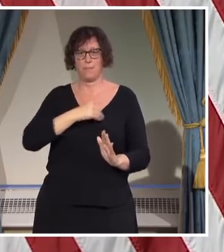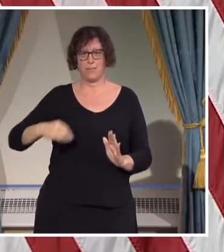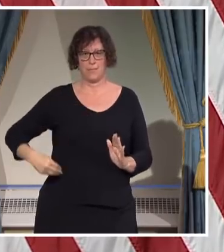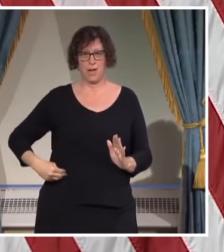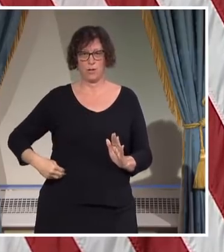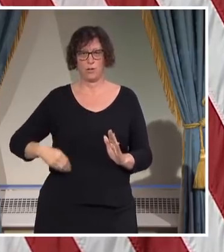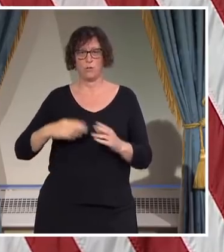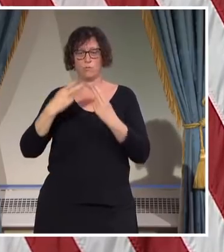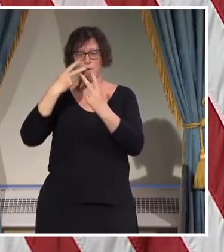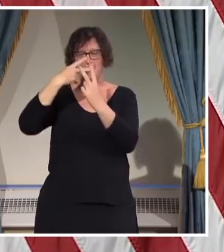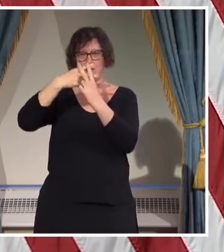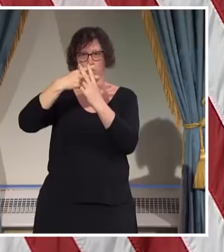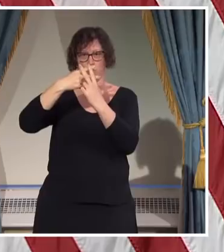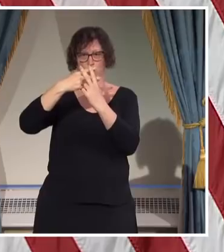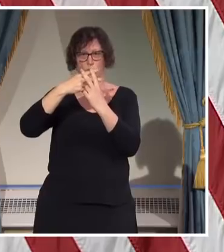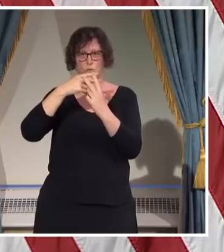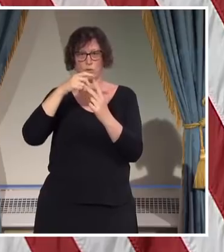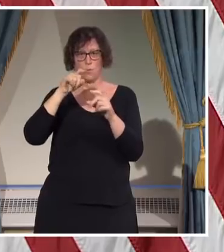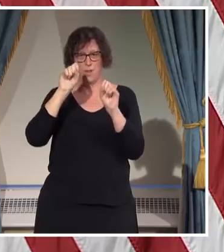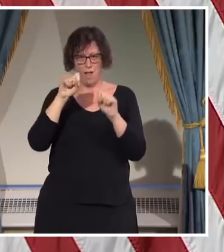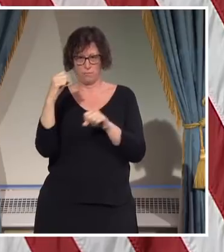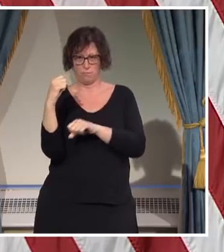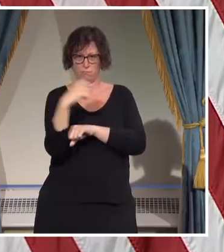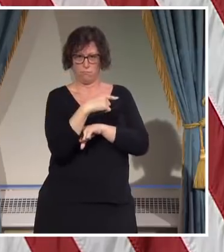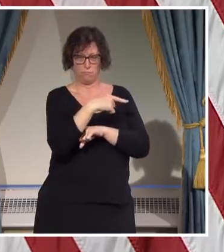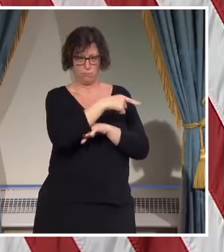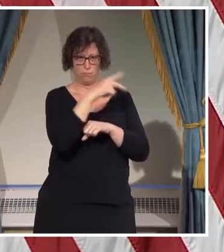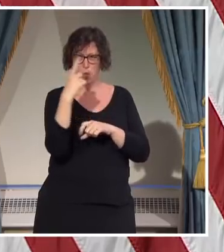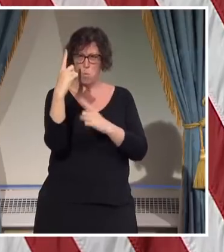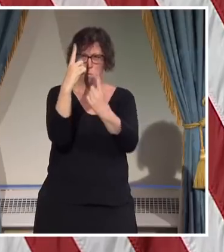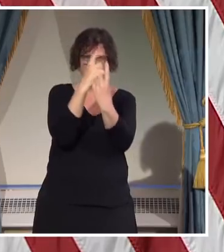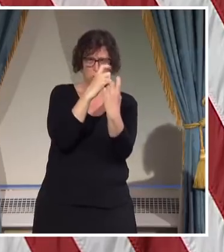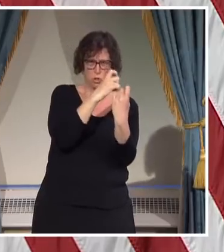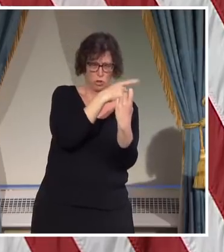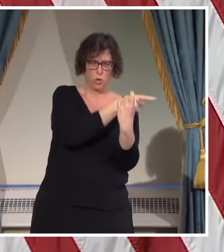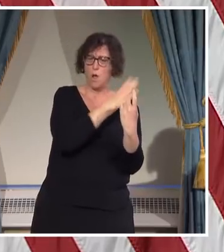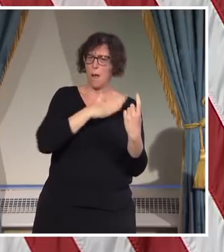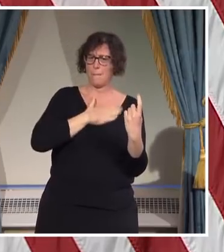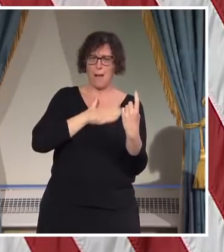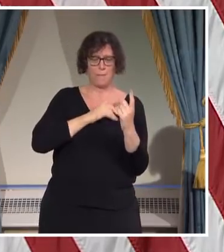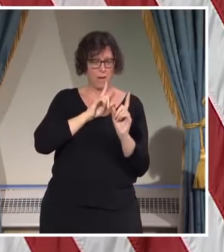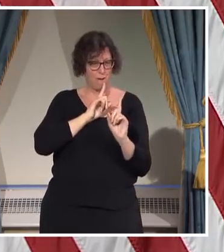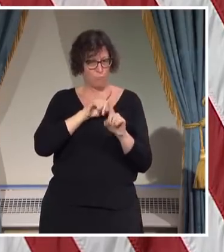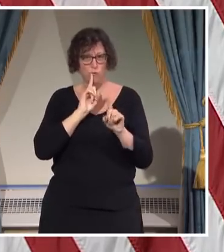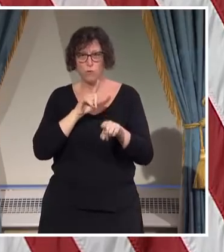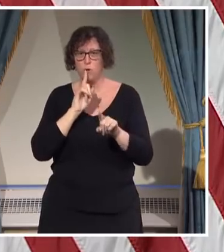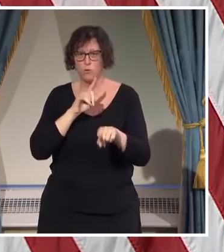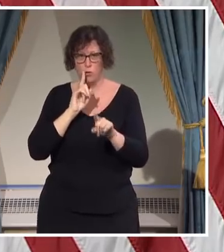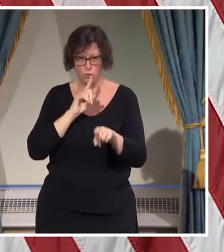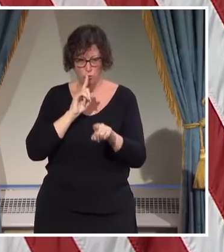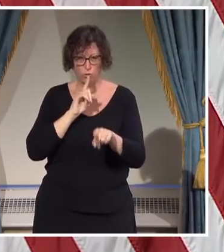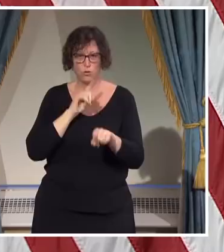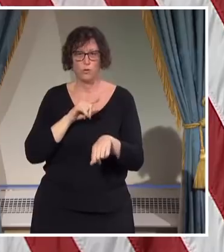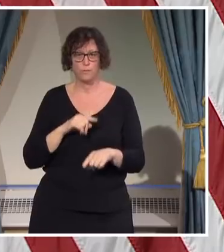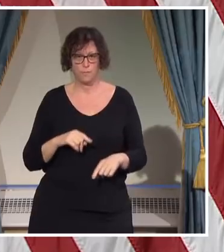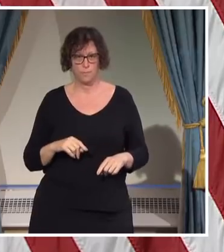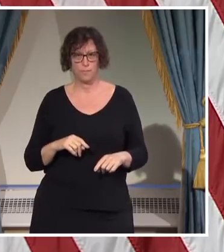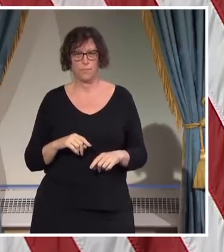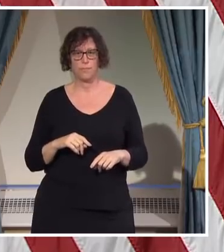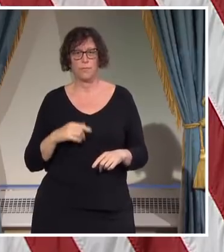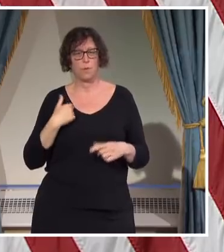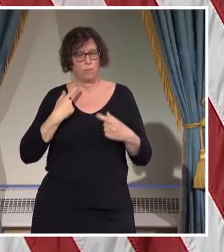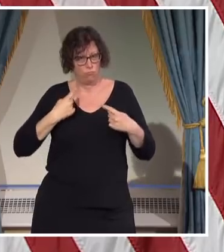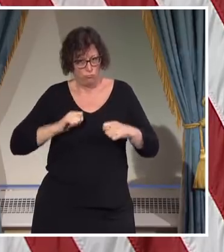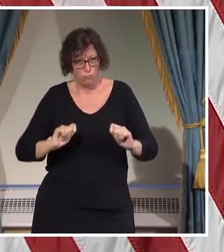with, but send in your questions. I'll try and answer as many as I can, and we'll make sure that we're constantly updating people on things that they care